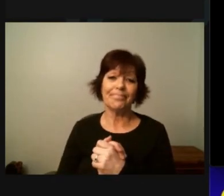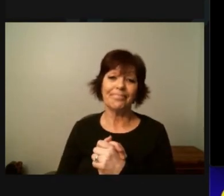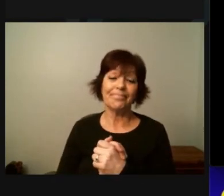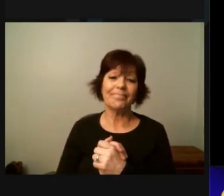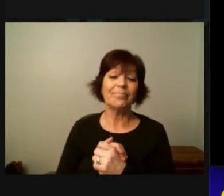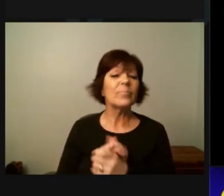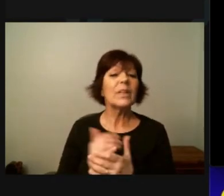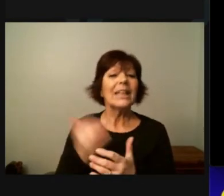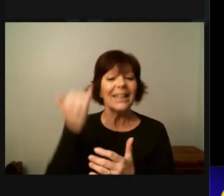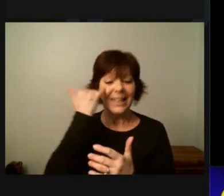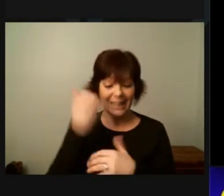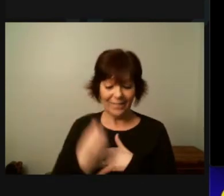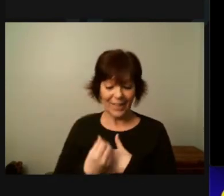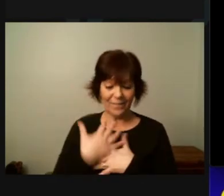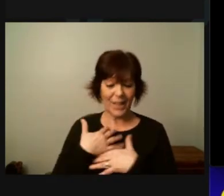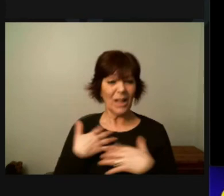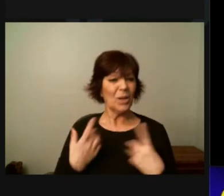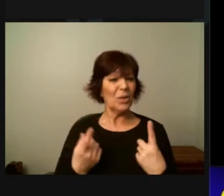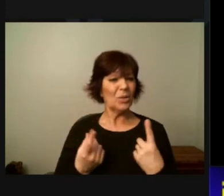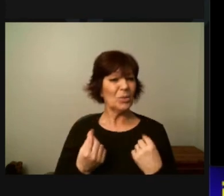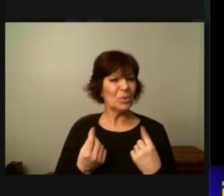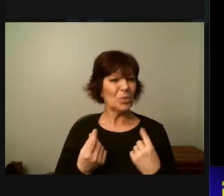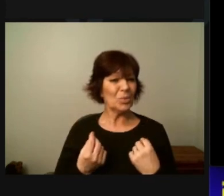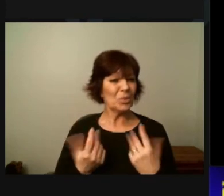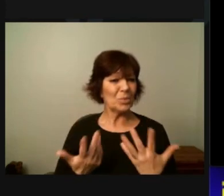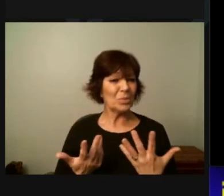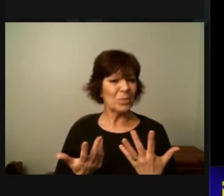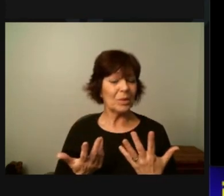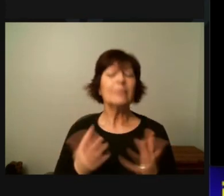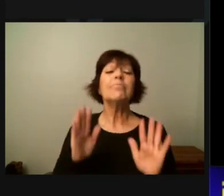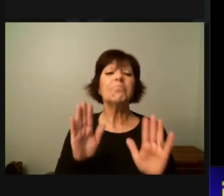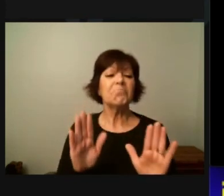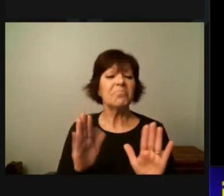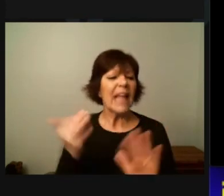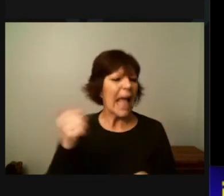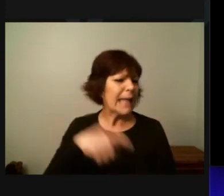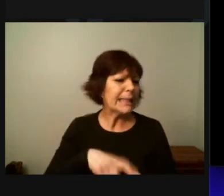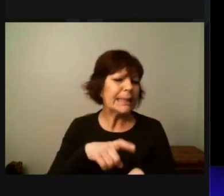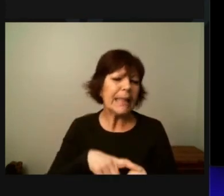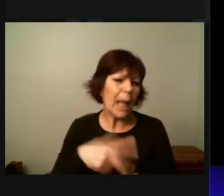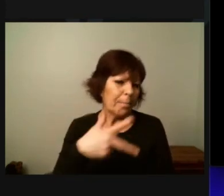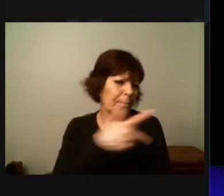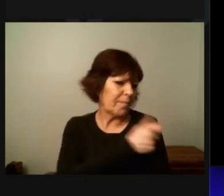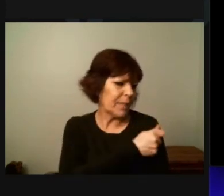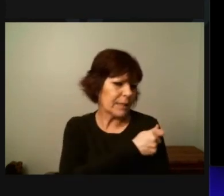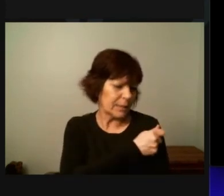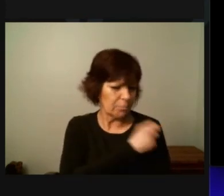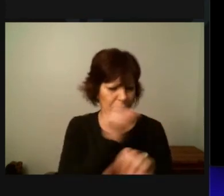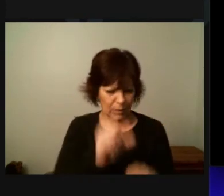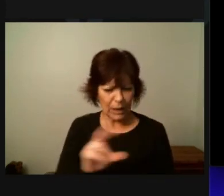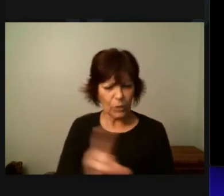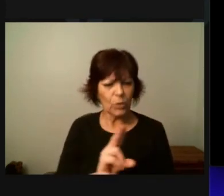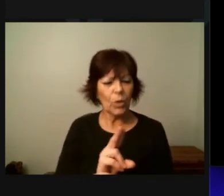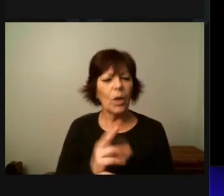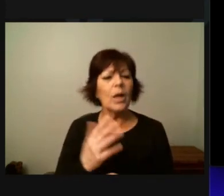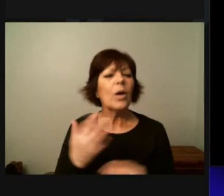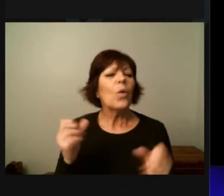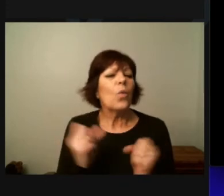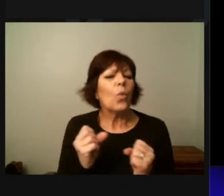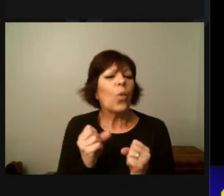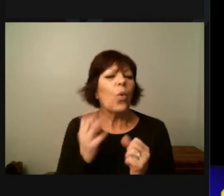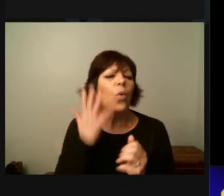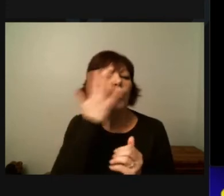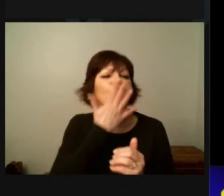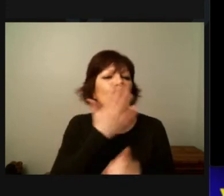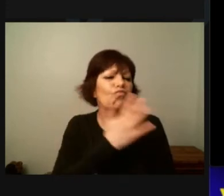So what are you going to do about these side effects? Well, anytime you get a vaccine, you can use a cool, wet washcloth over